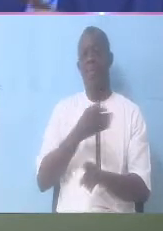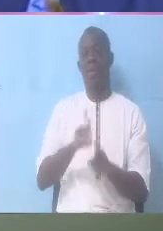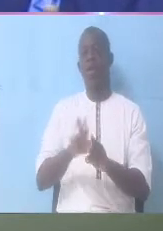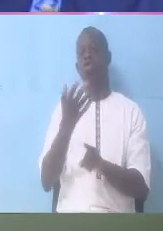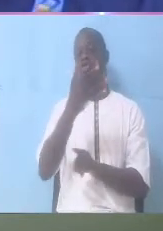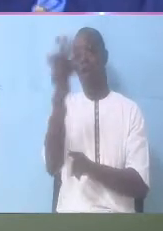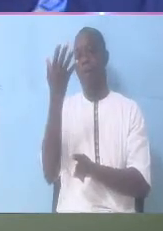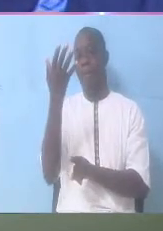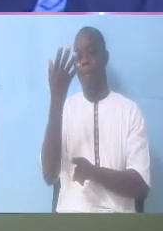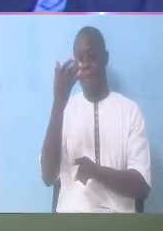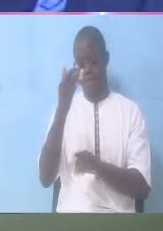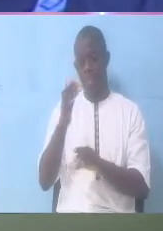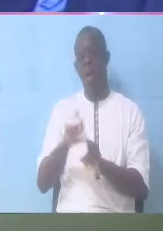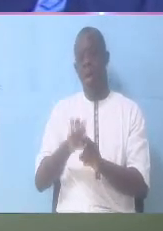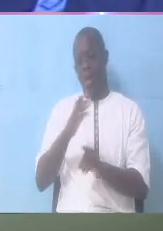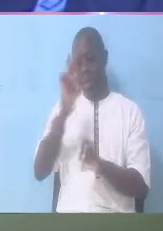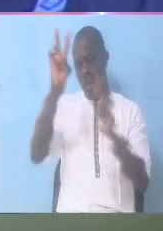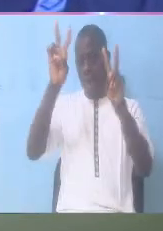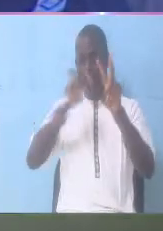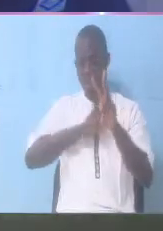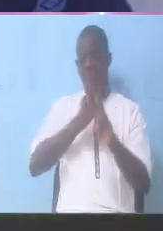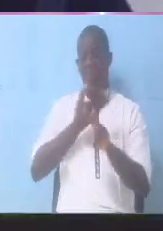some sessions.